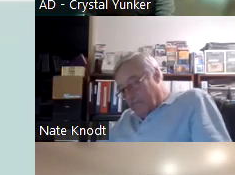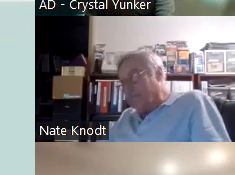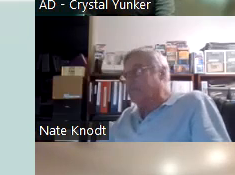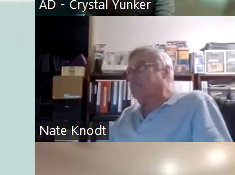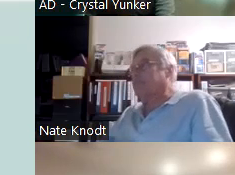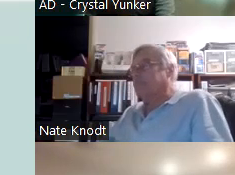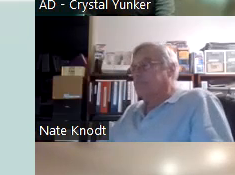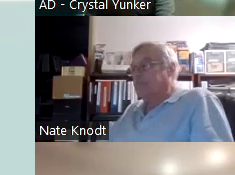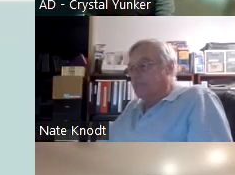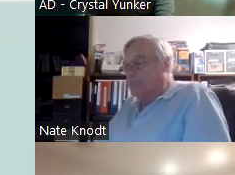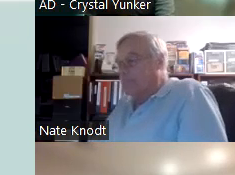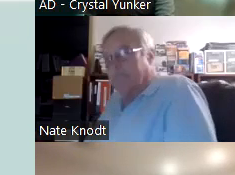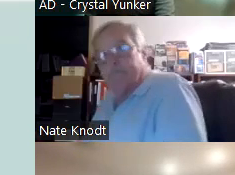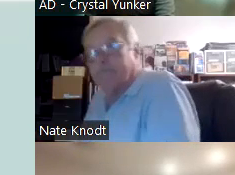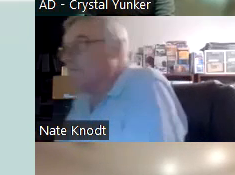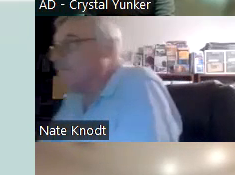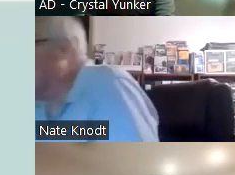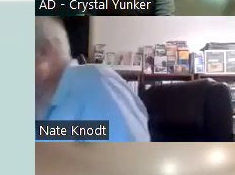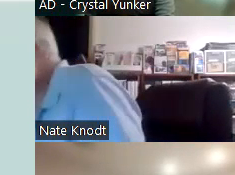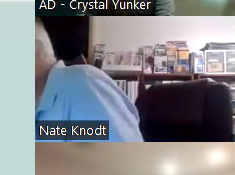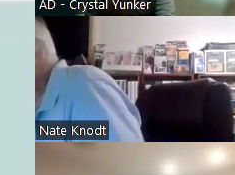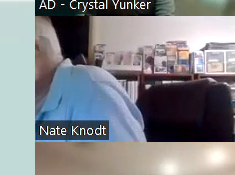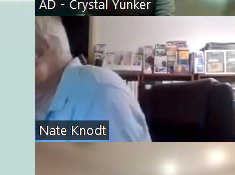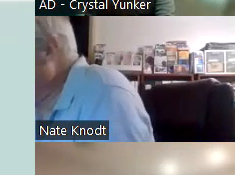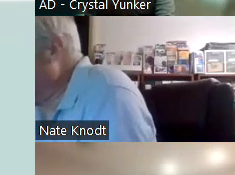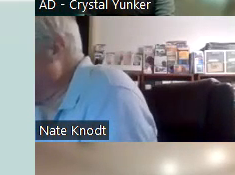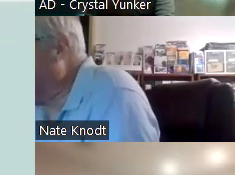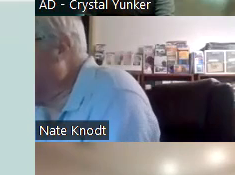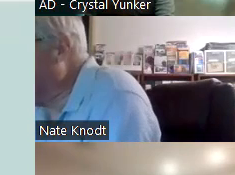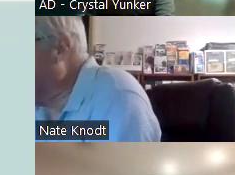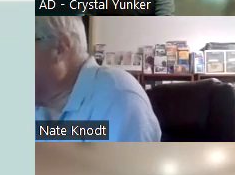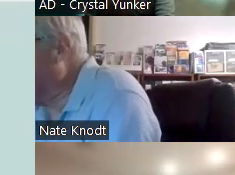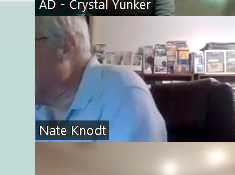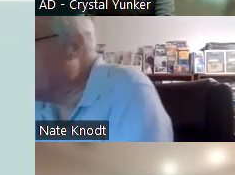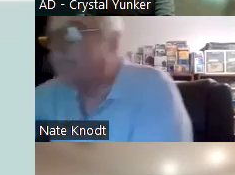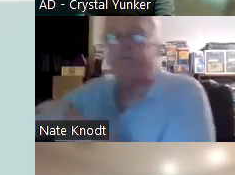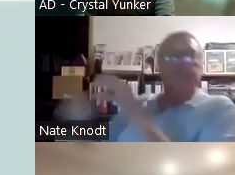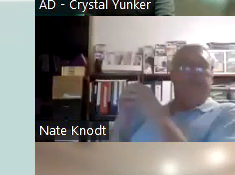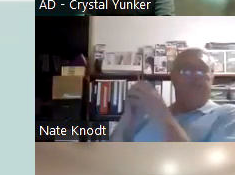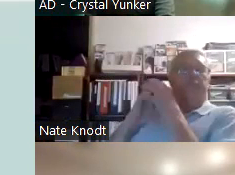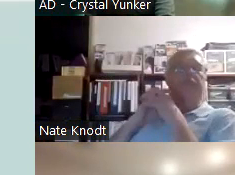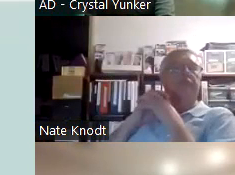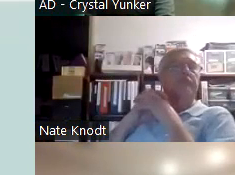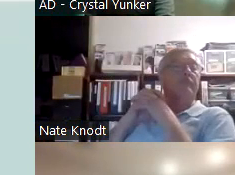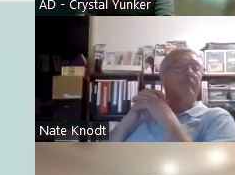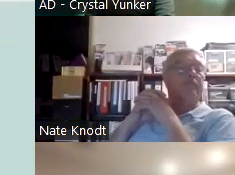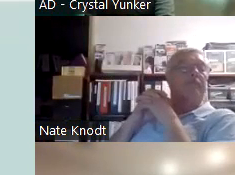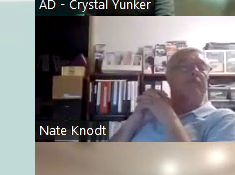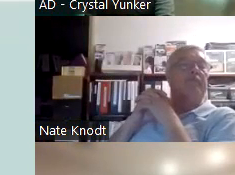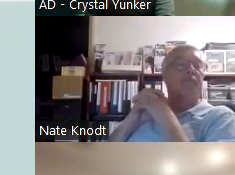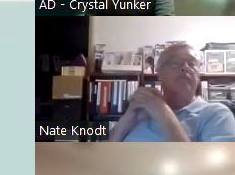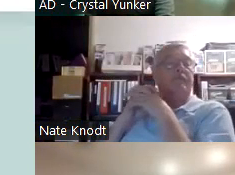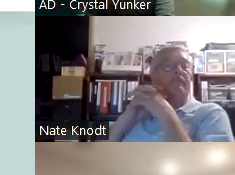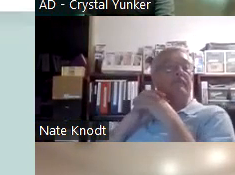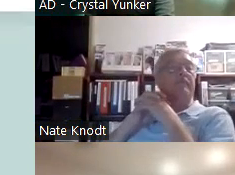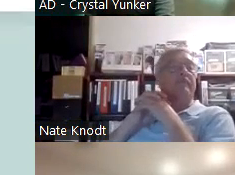the parks and recreations, the parks and a lot of the facilities that belong to the city.